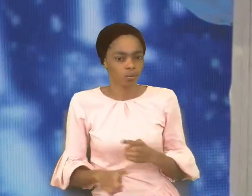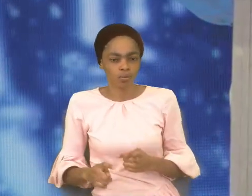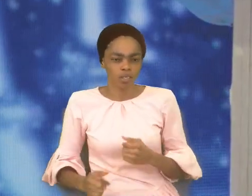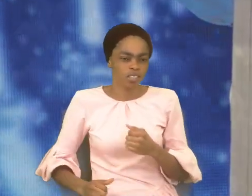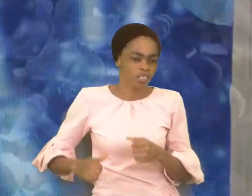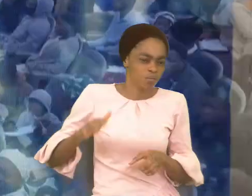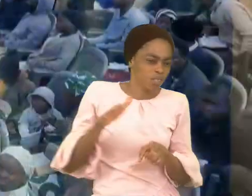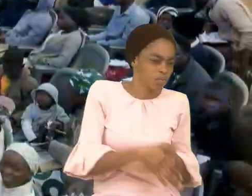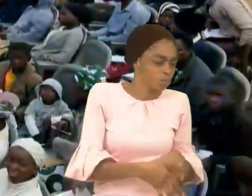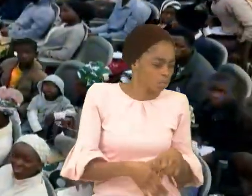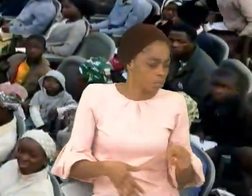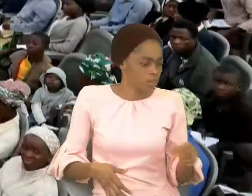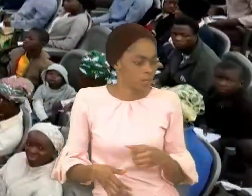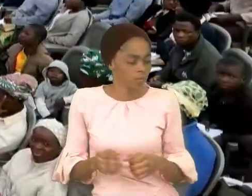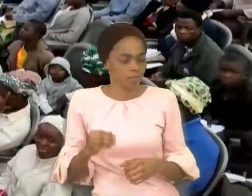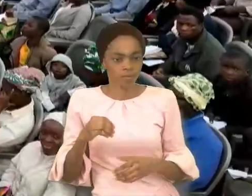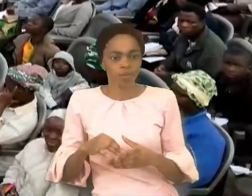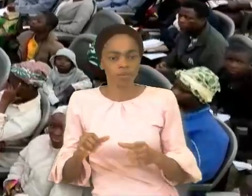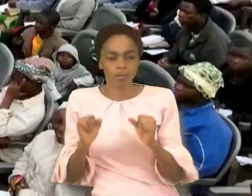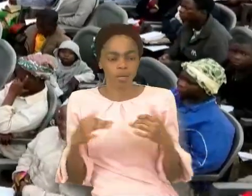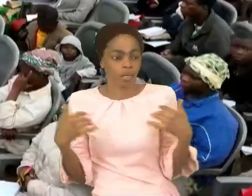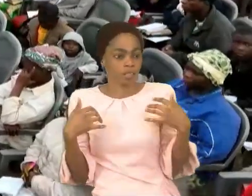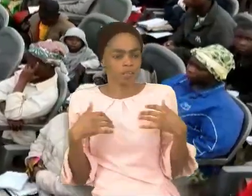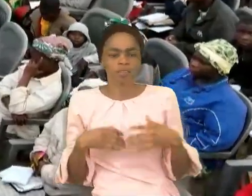faith? Where's your confidence in God? And